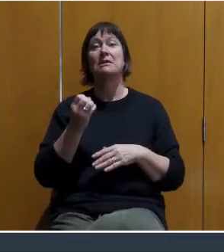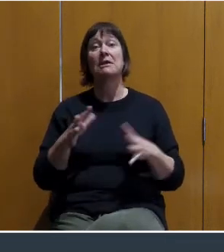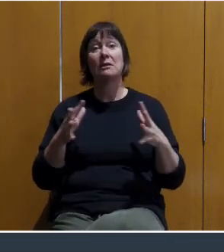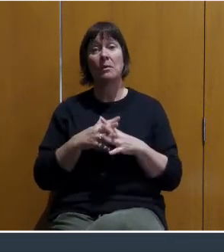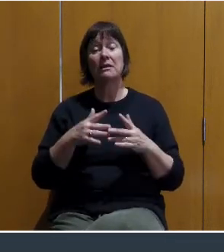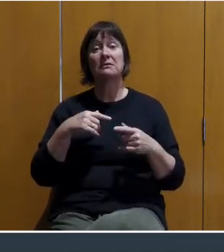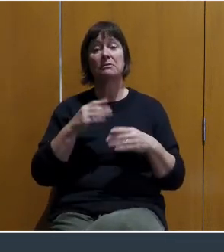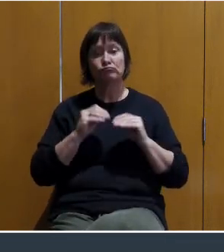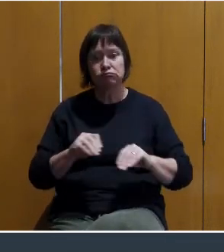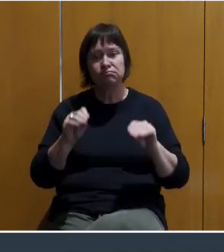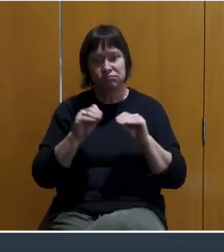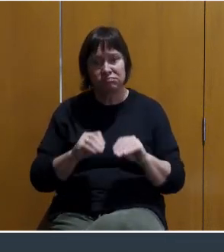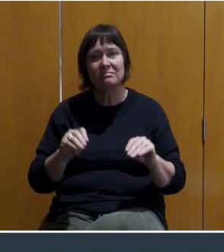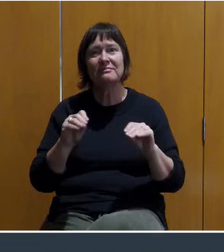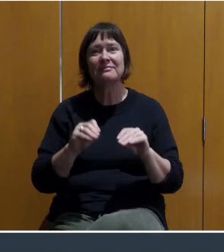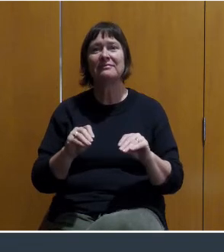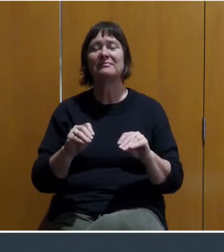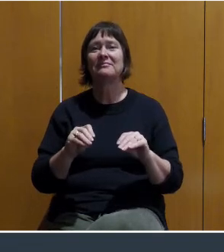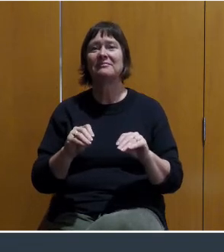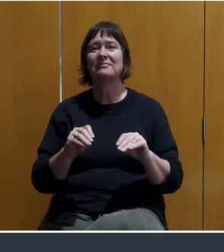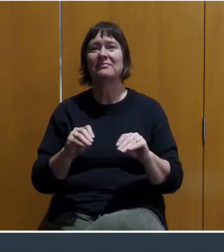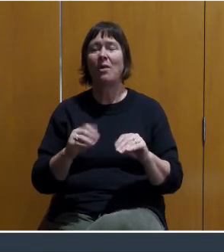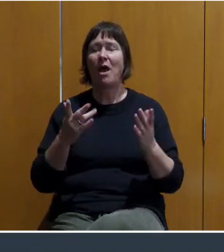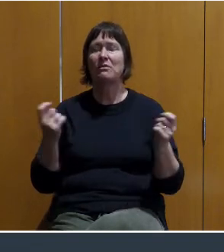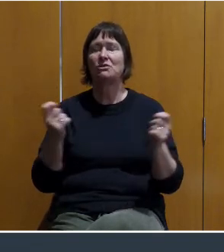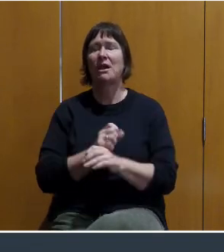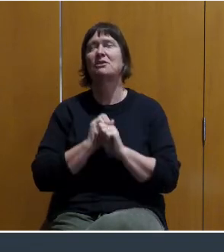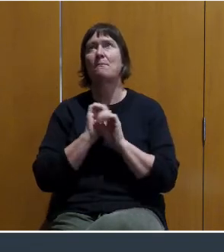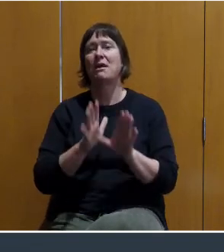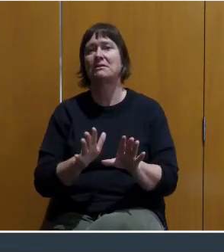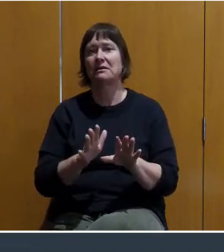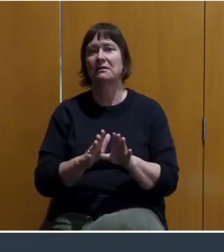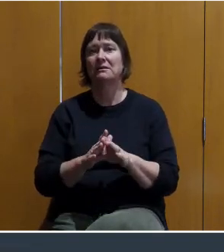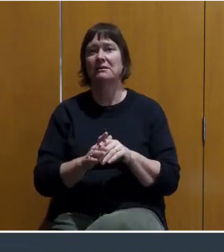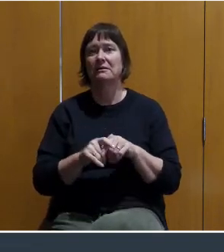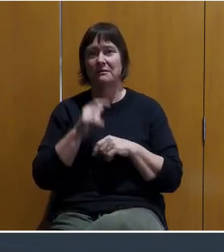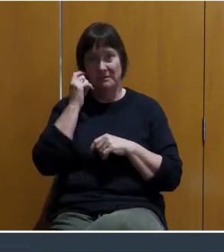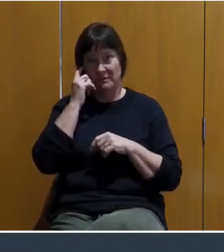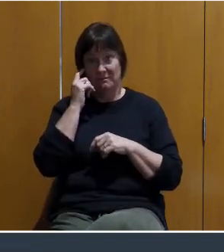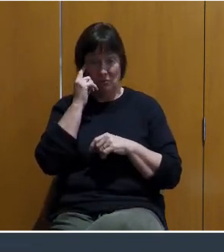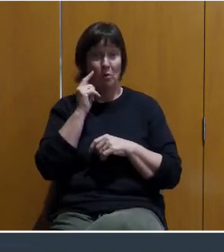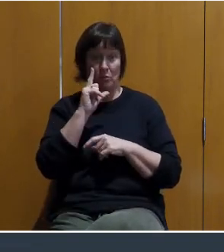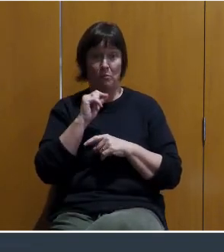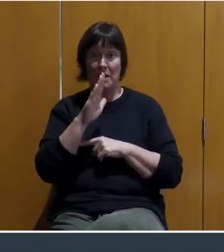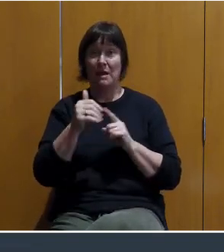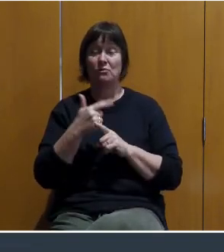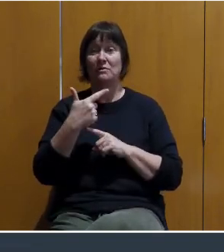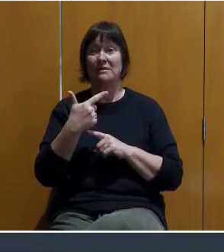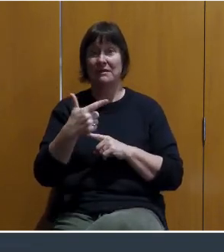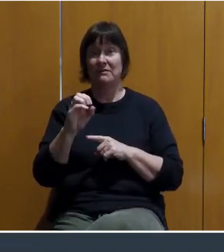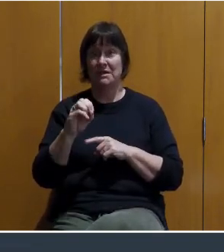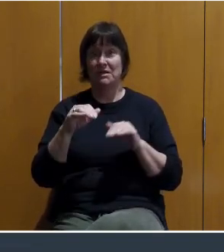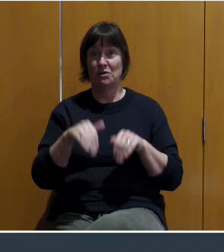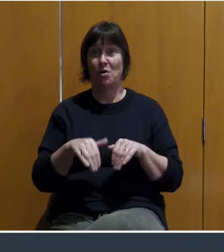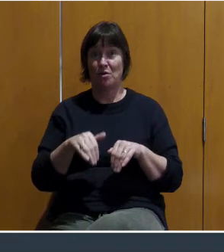weeks, we can line those 10 dogs up, and sometimes, I mean, we can have 70 dogs on the grounds on a night. They can line